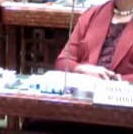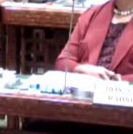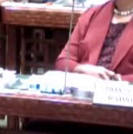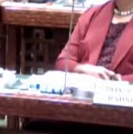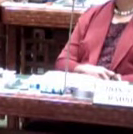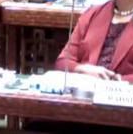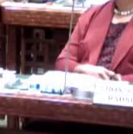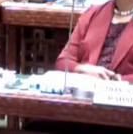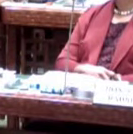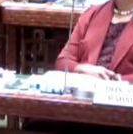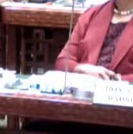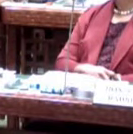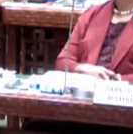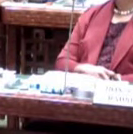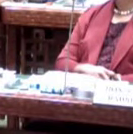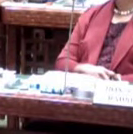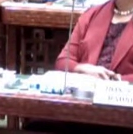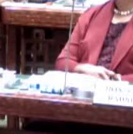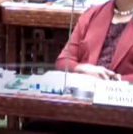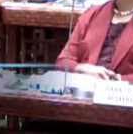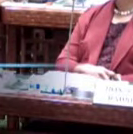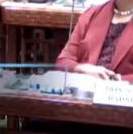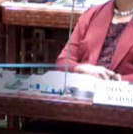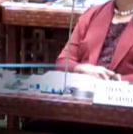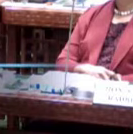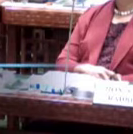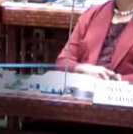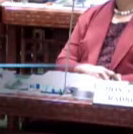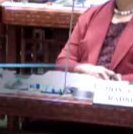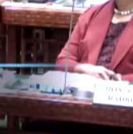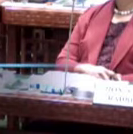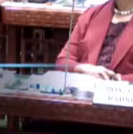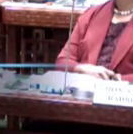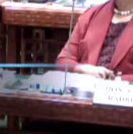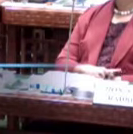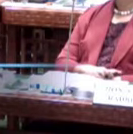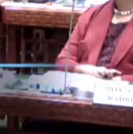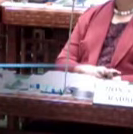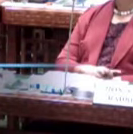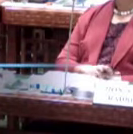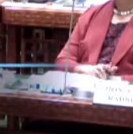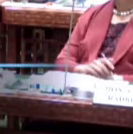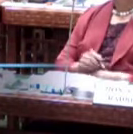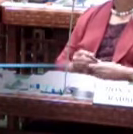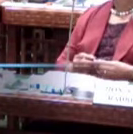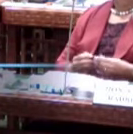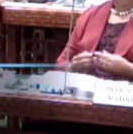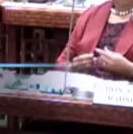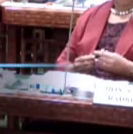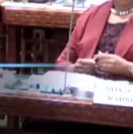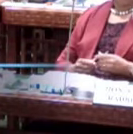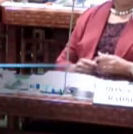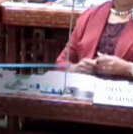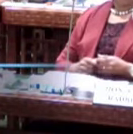Speaker, is that our people are beginning to lose interest in our Parliament. It's beginning to lose its relevance.